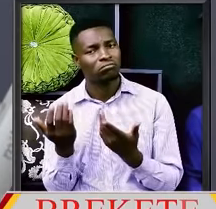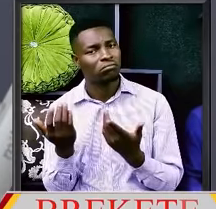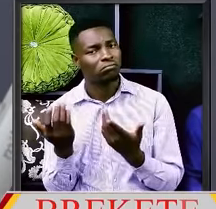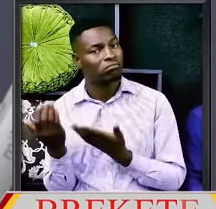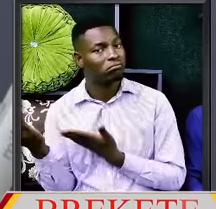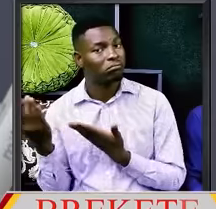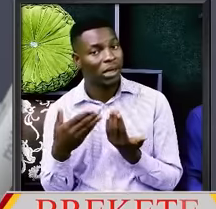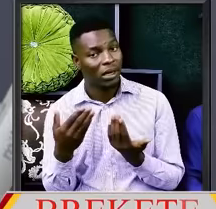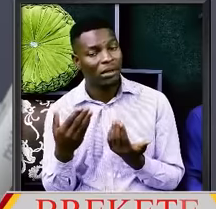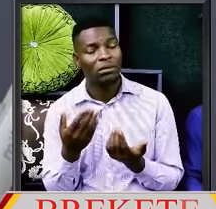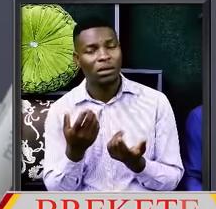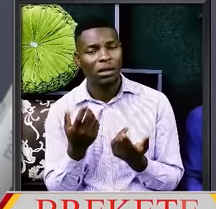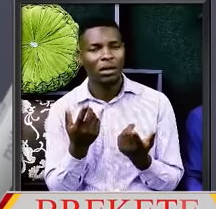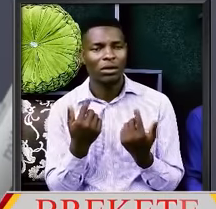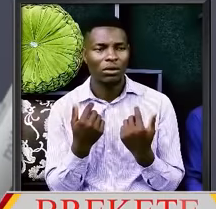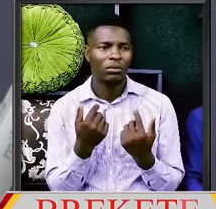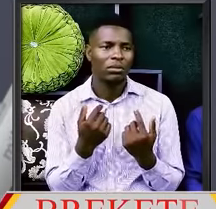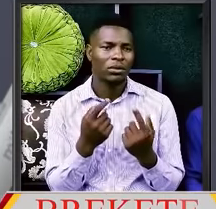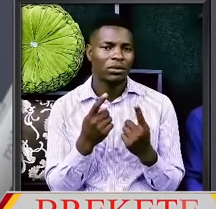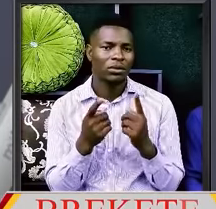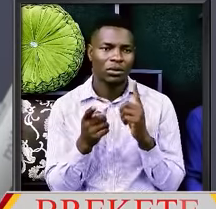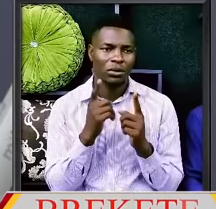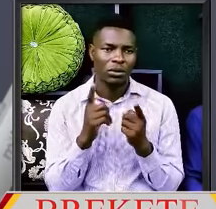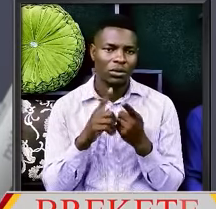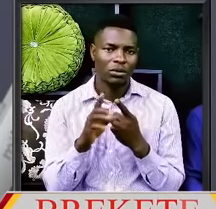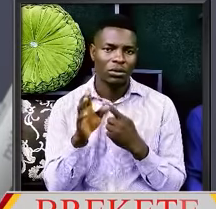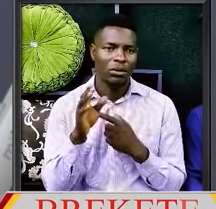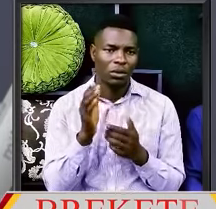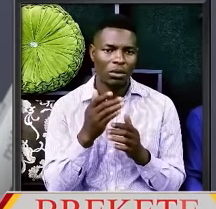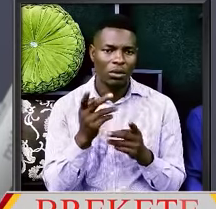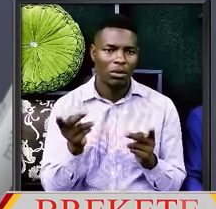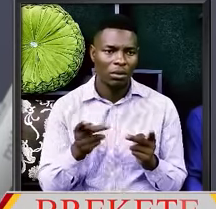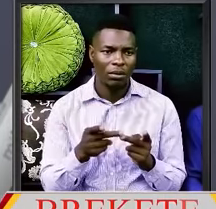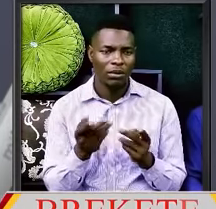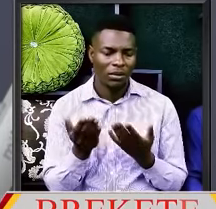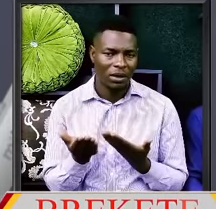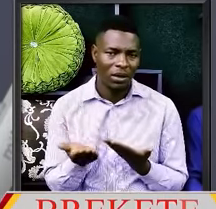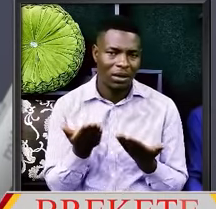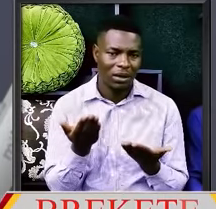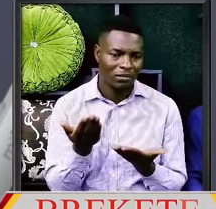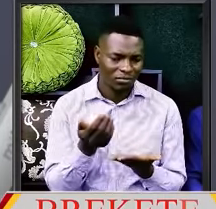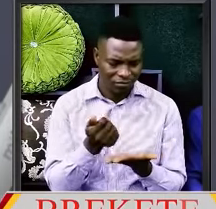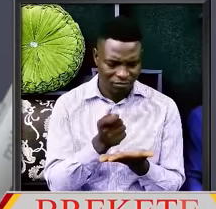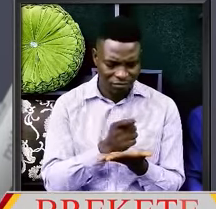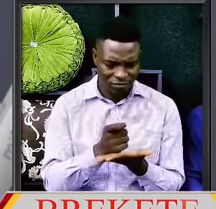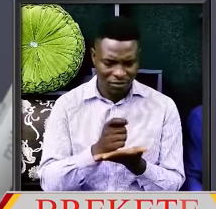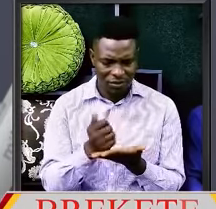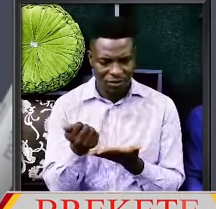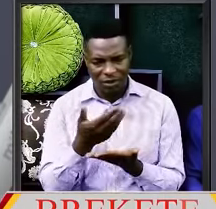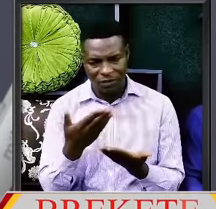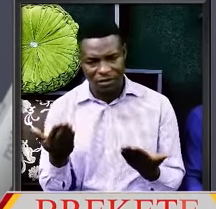I come to your place. I write on everything, I submit my complaint.